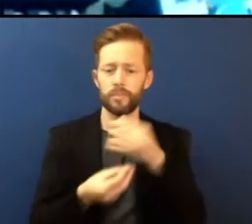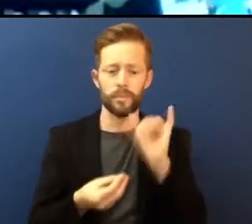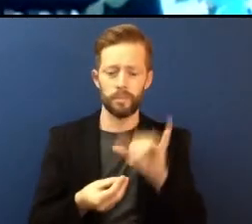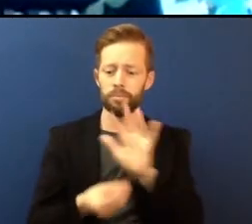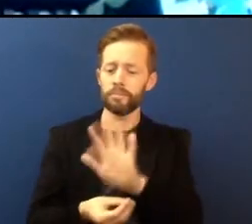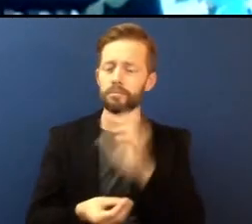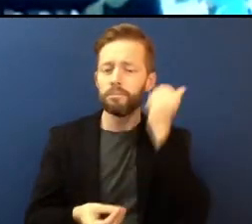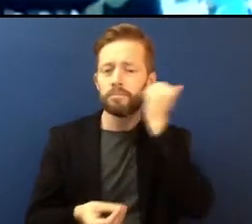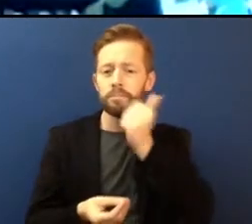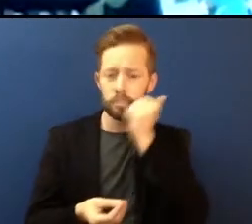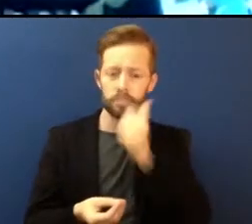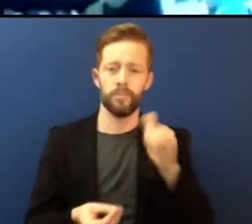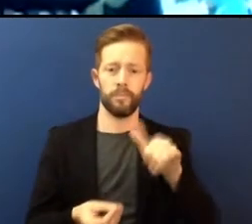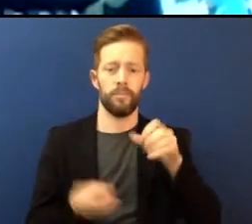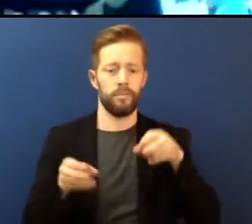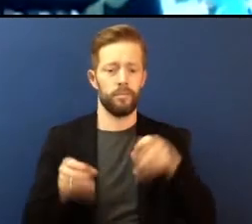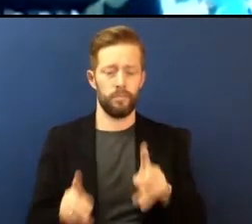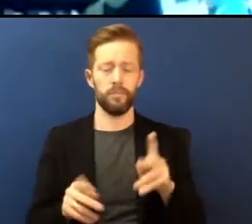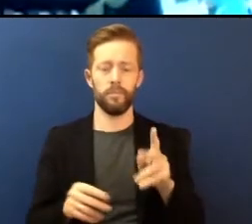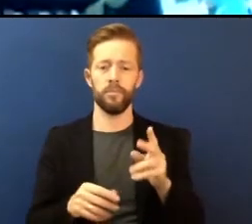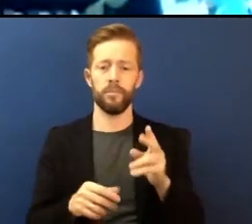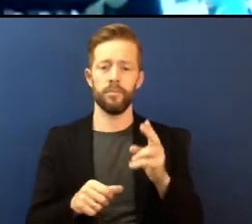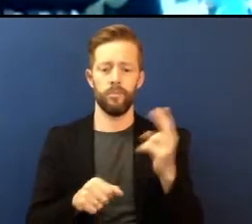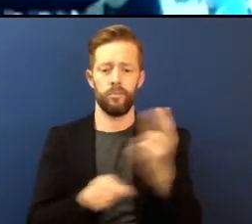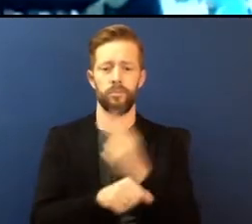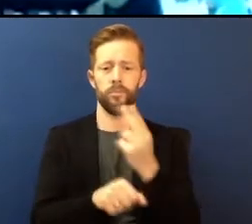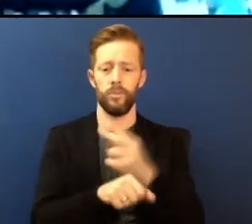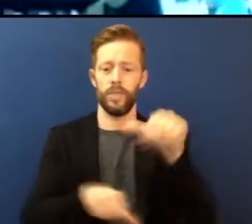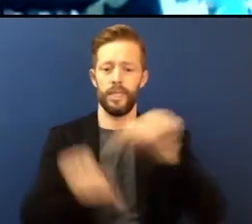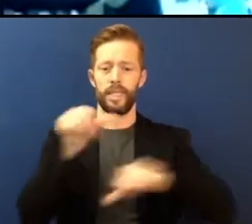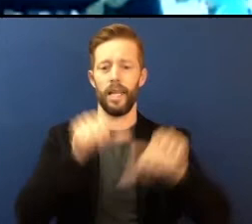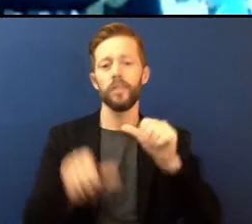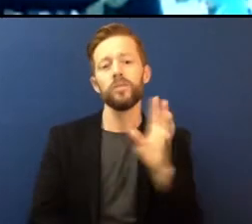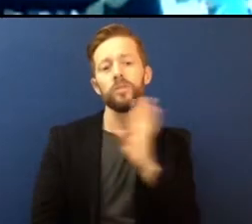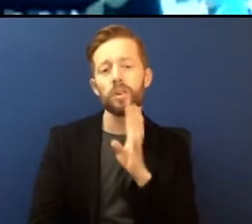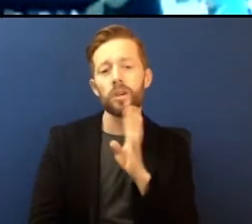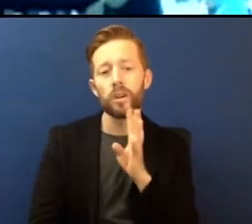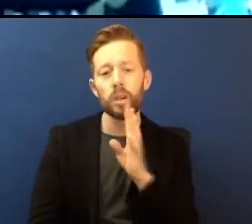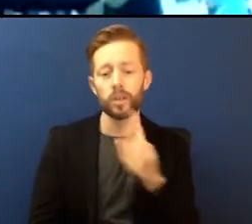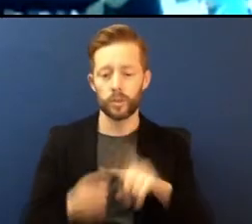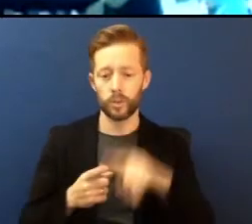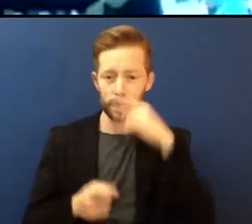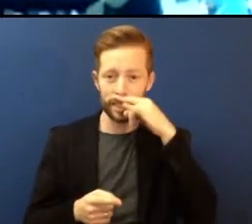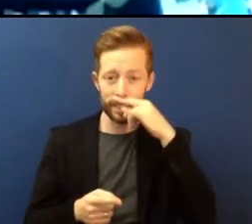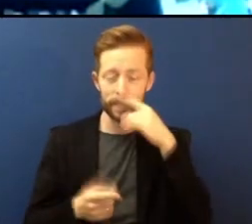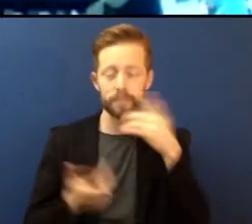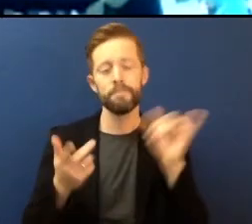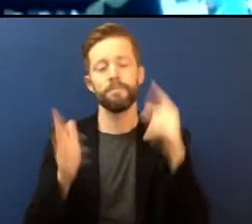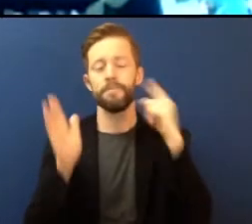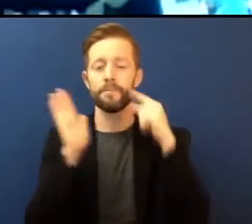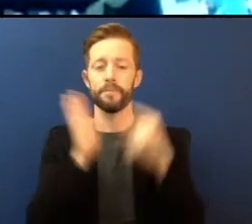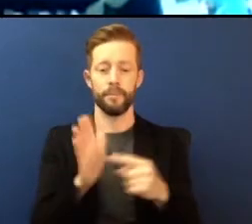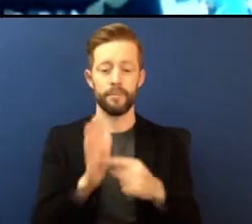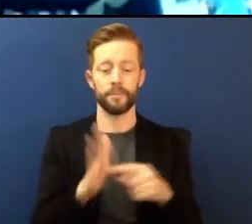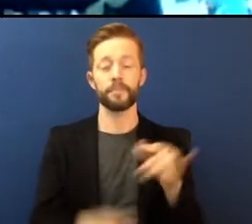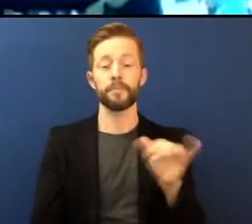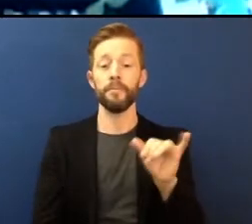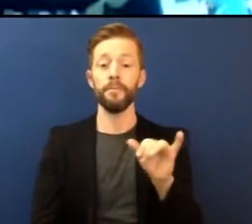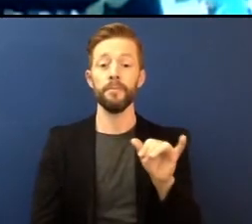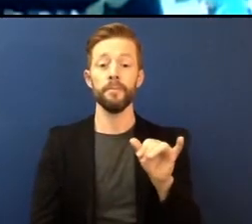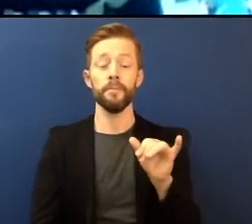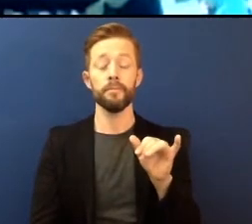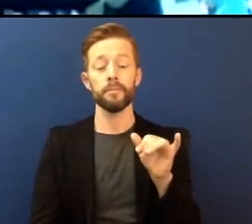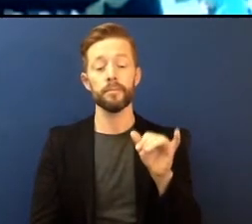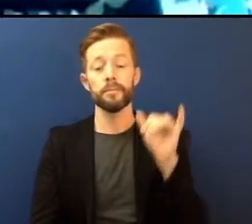and wonderful opportunities to use the talk of science to the kids. So just